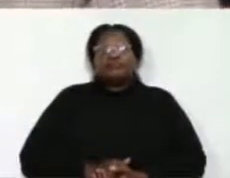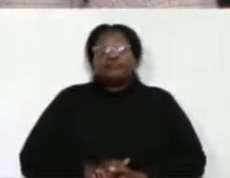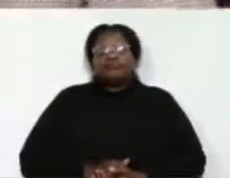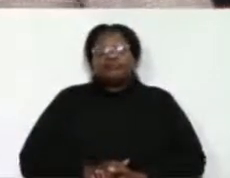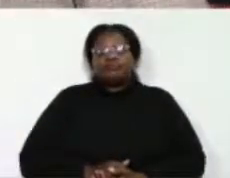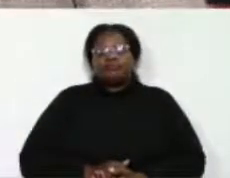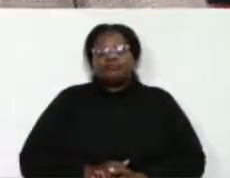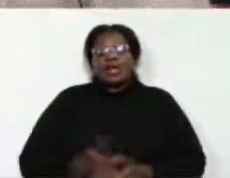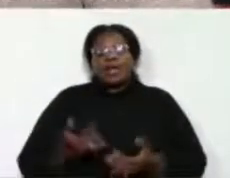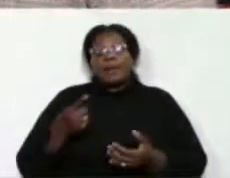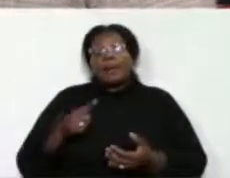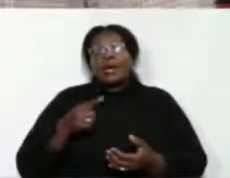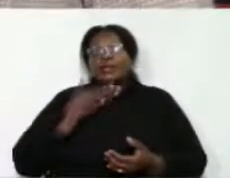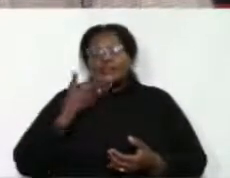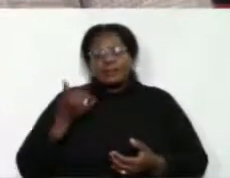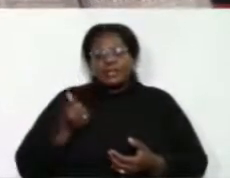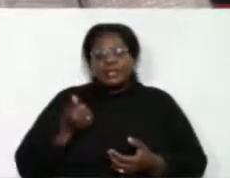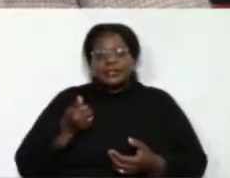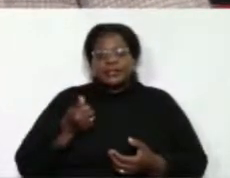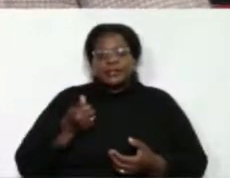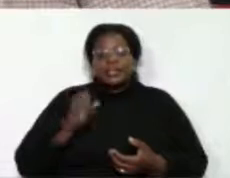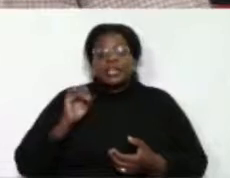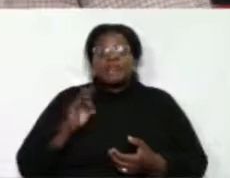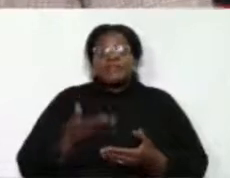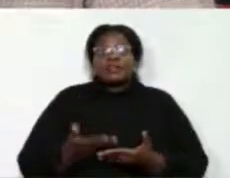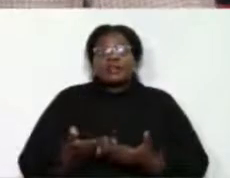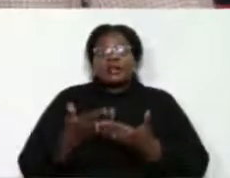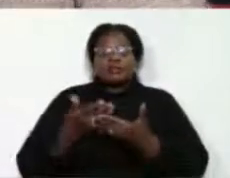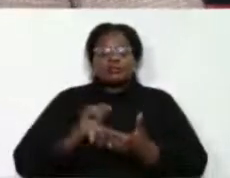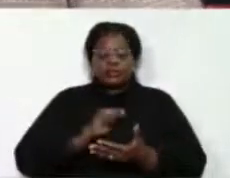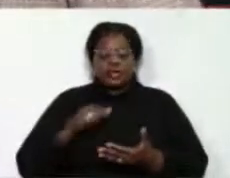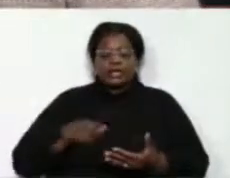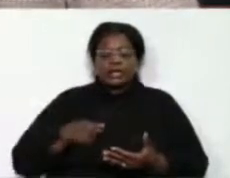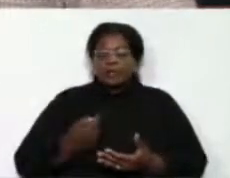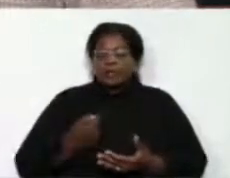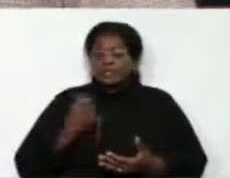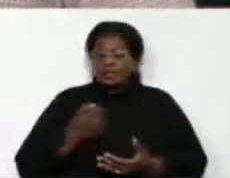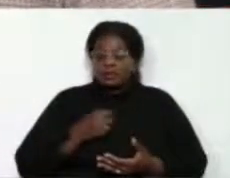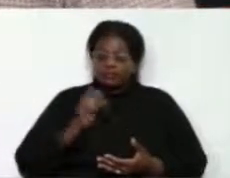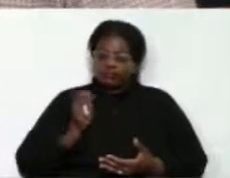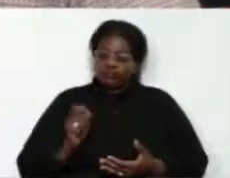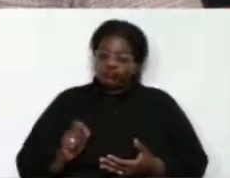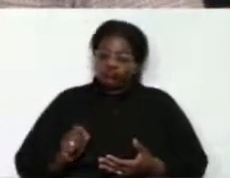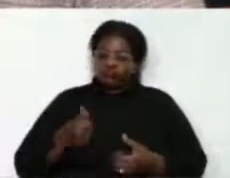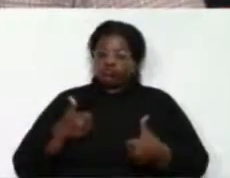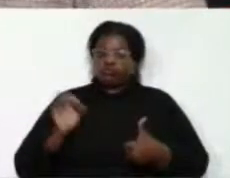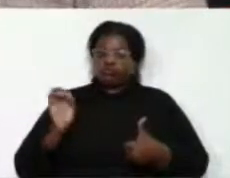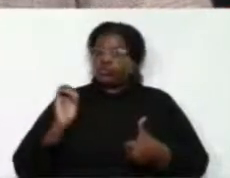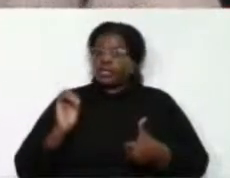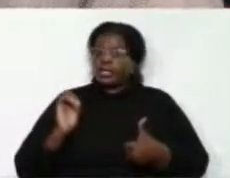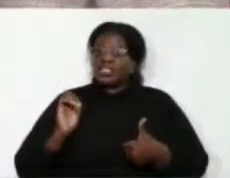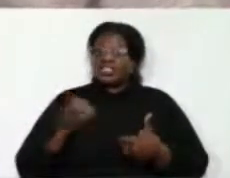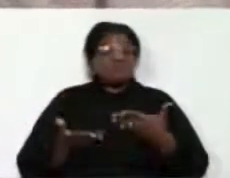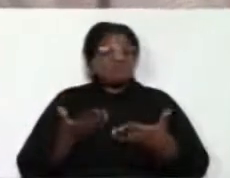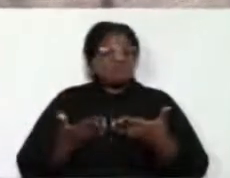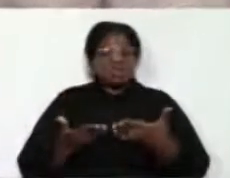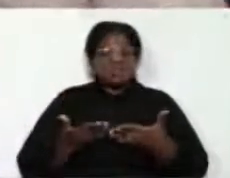are prompts to help us, and if you can read it at home, then it's fine as well. My handwriting's not brilliant. I should have maybe been a doctor,